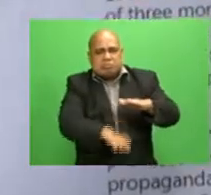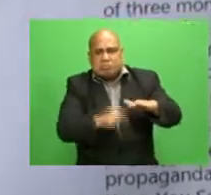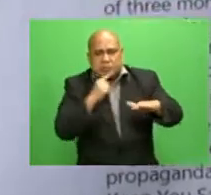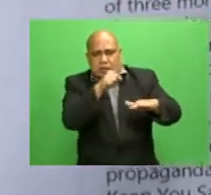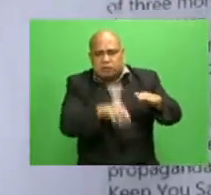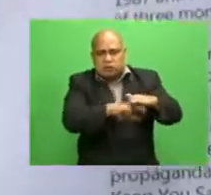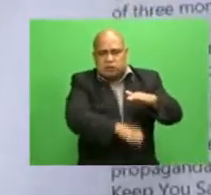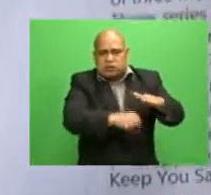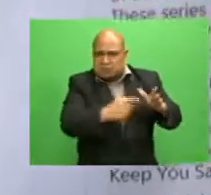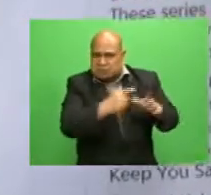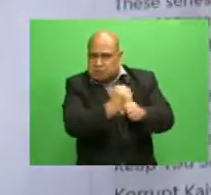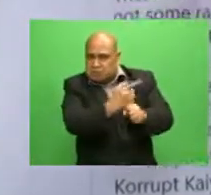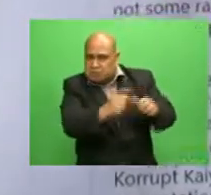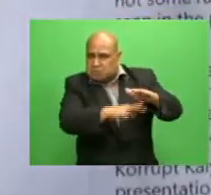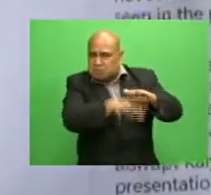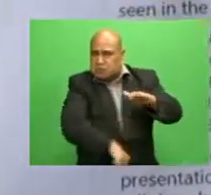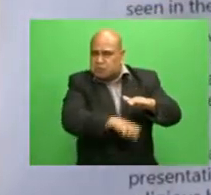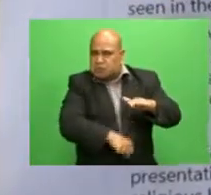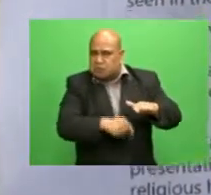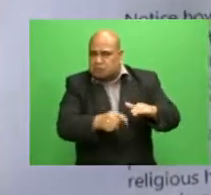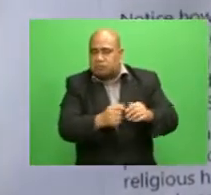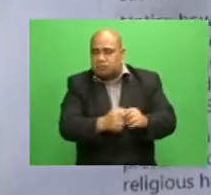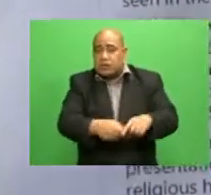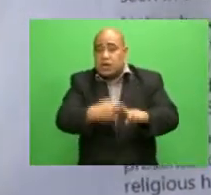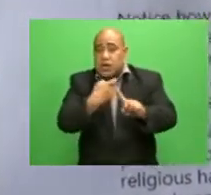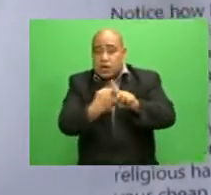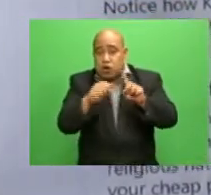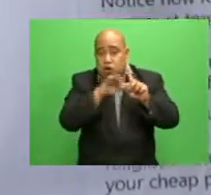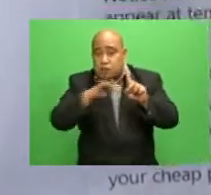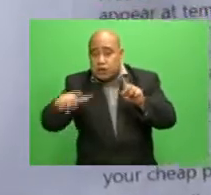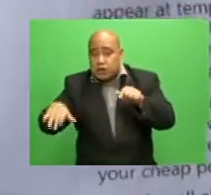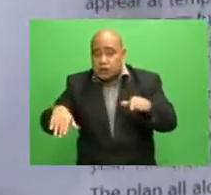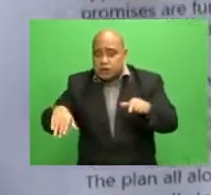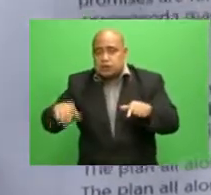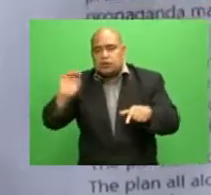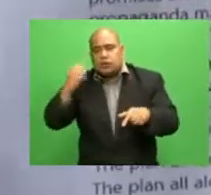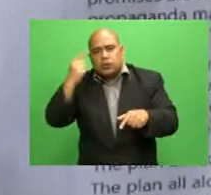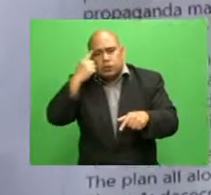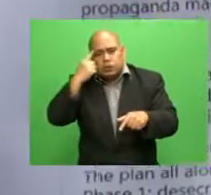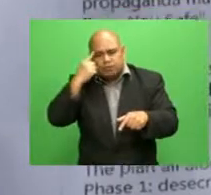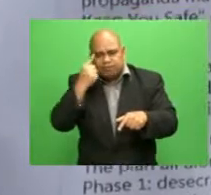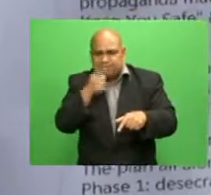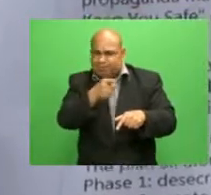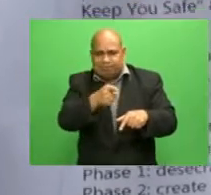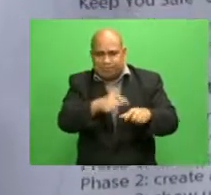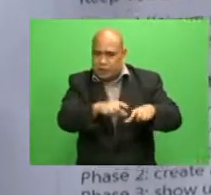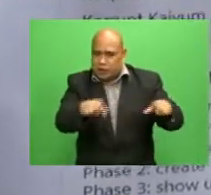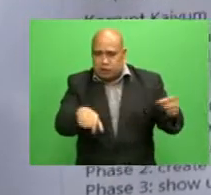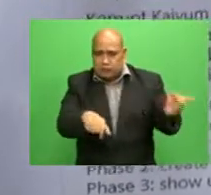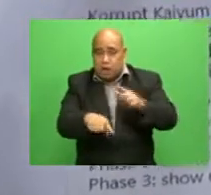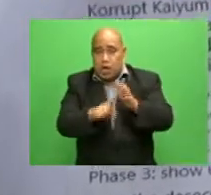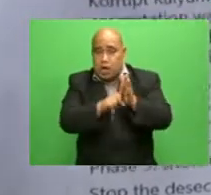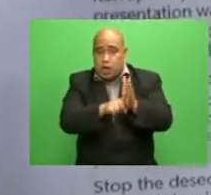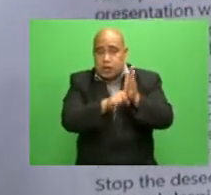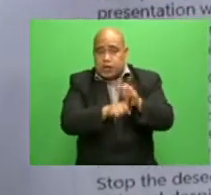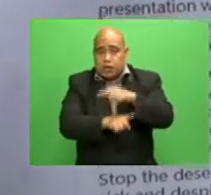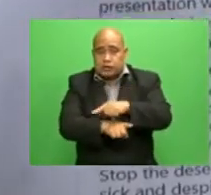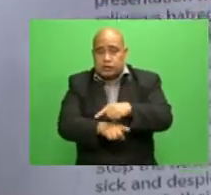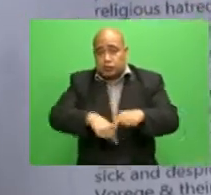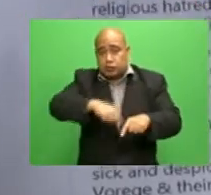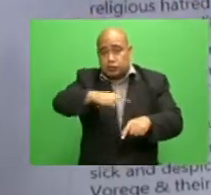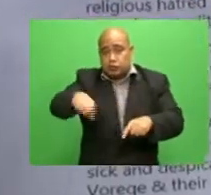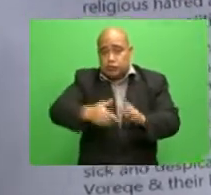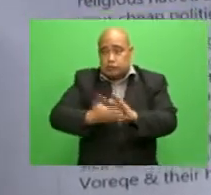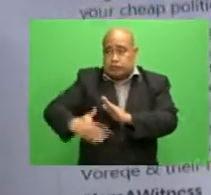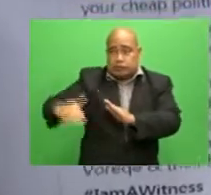remorse, but instead continued with the same conduct he was charged for. The Lautoka-based lawyer then told the Suva High Court he objected